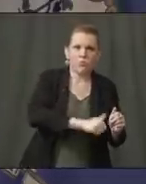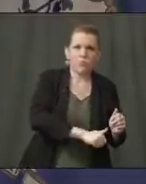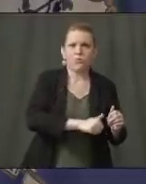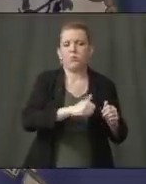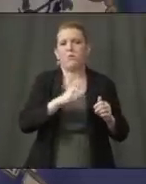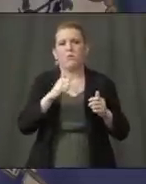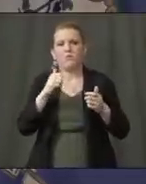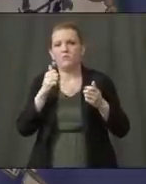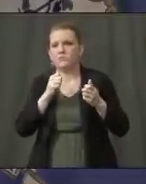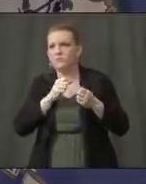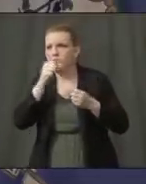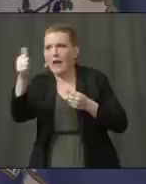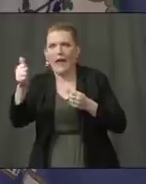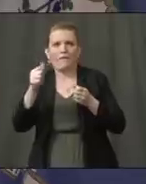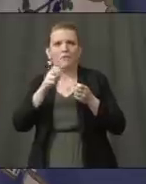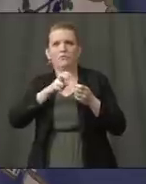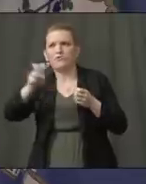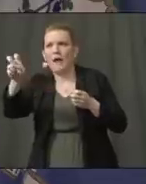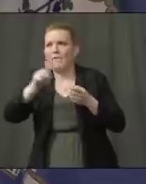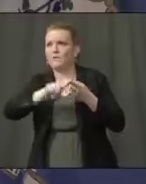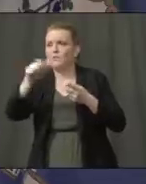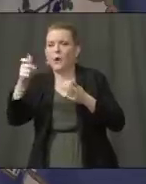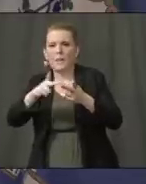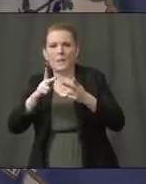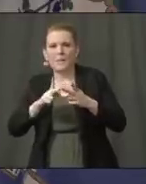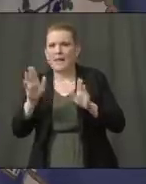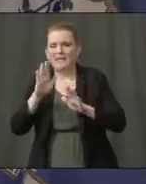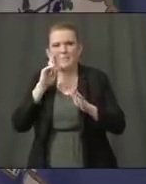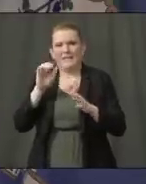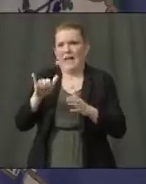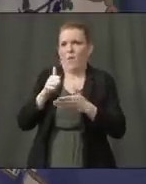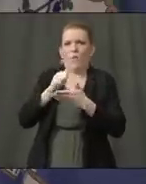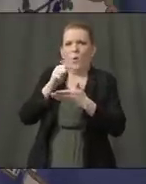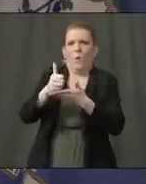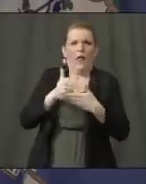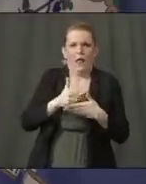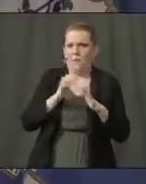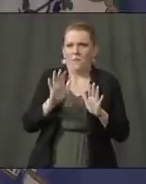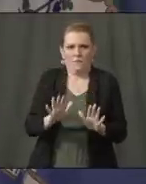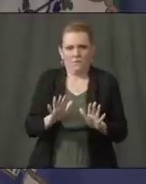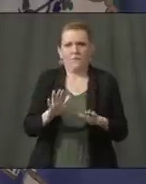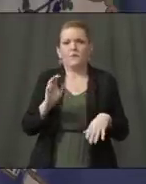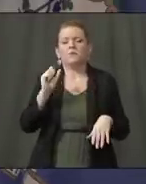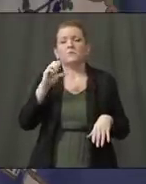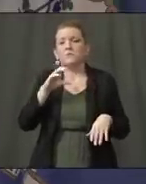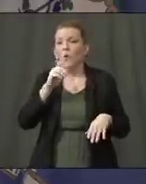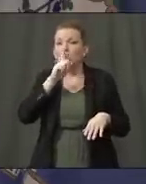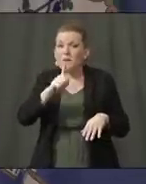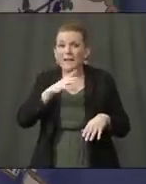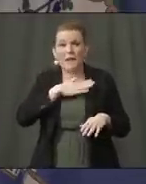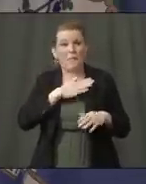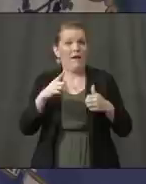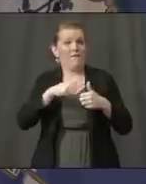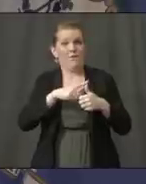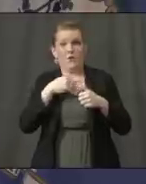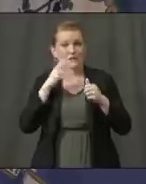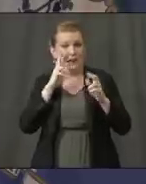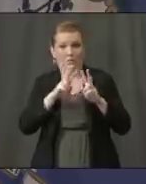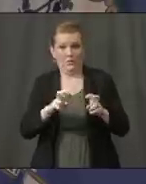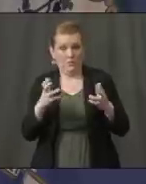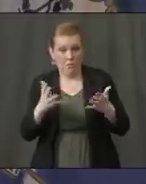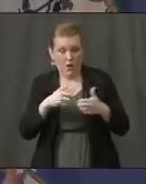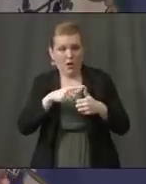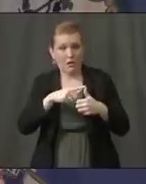things or go to a restaurant. And none of that is any good for what we're trying to accomplish. My number one criteria is A, make sure I